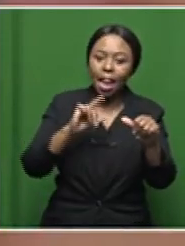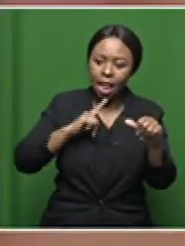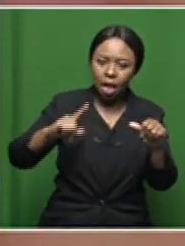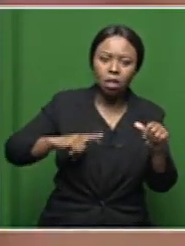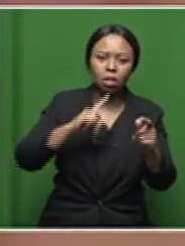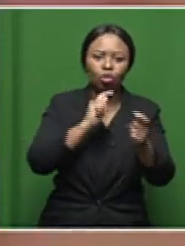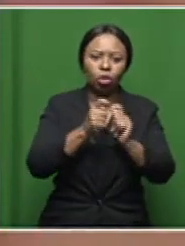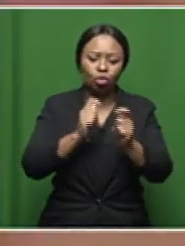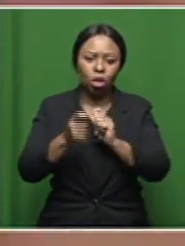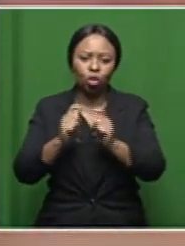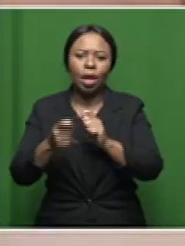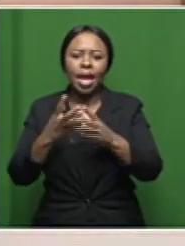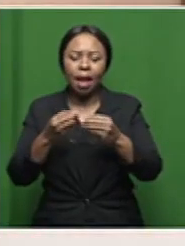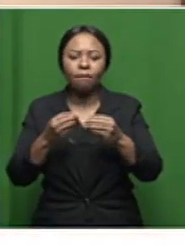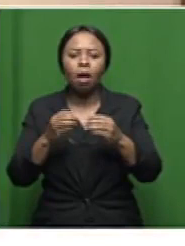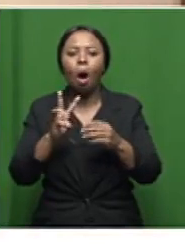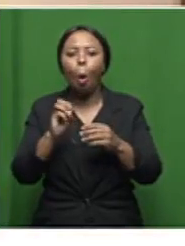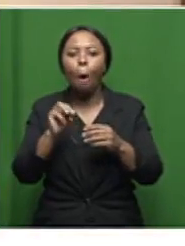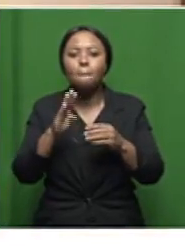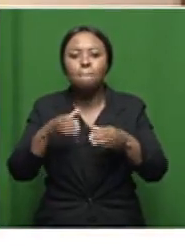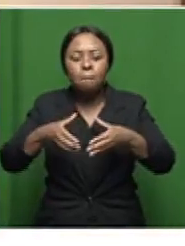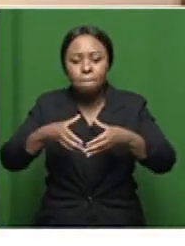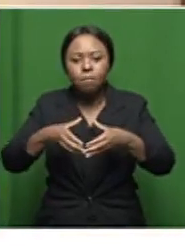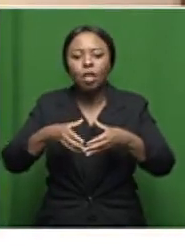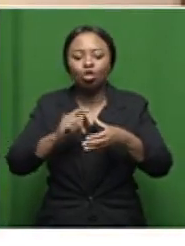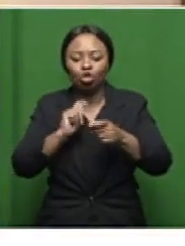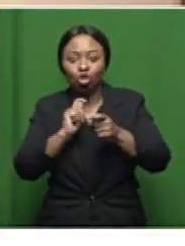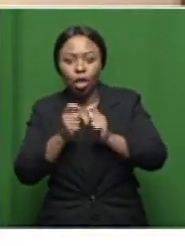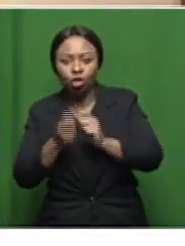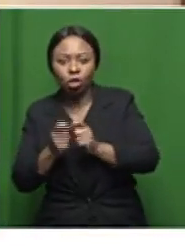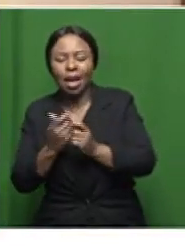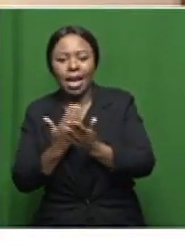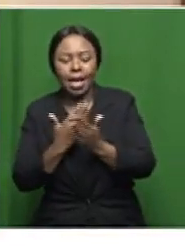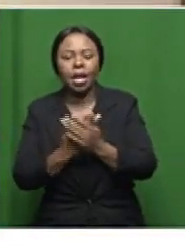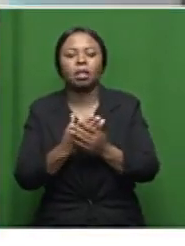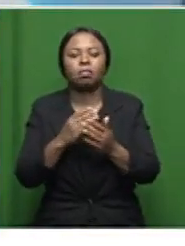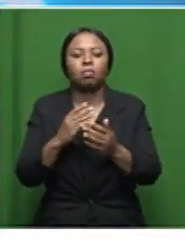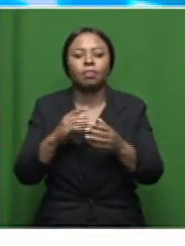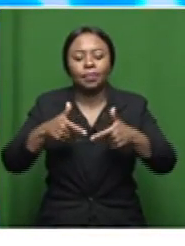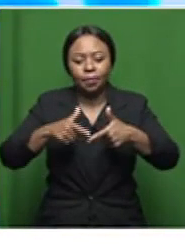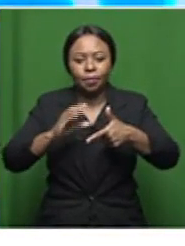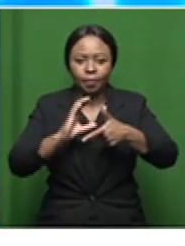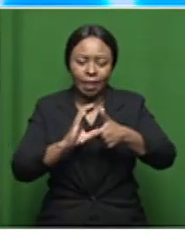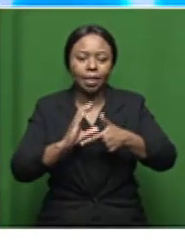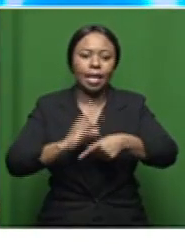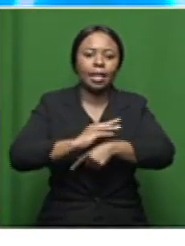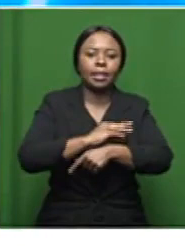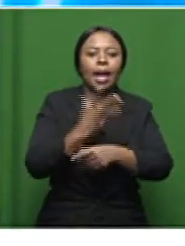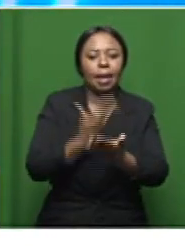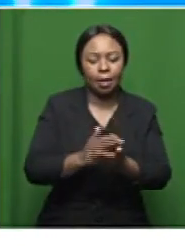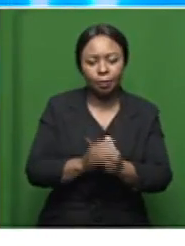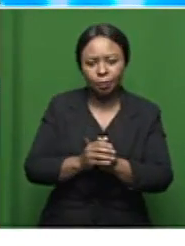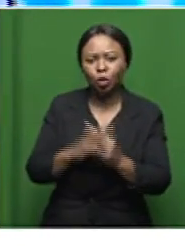mouth of the womb that can then predispose them, or they can cause cervical cancer. So before we head into what happens once we've